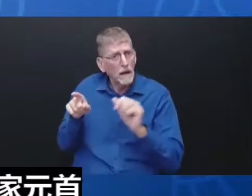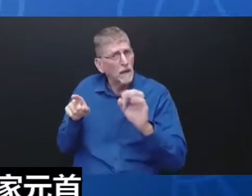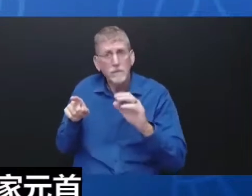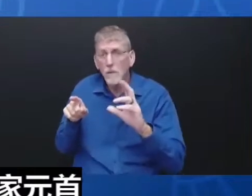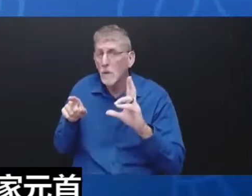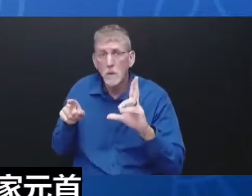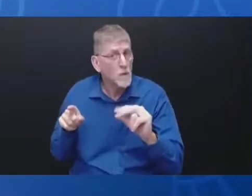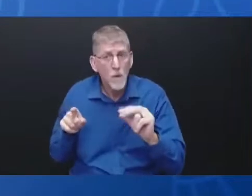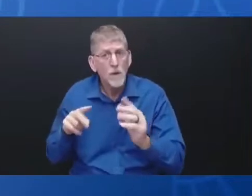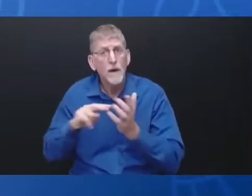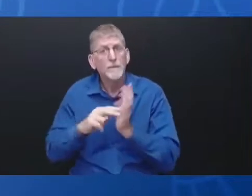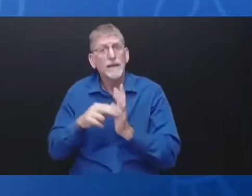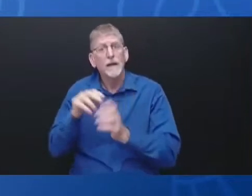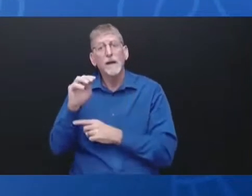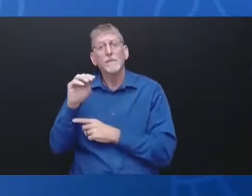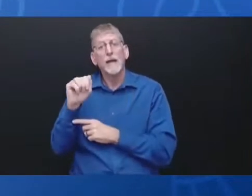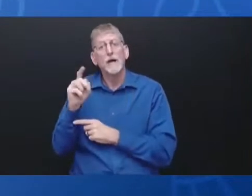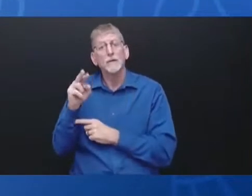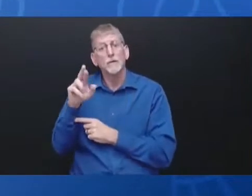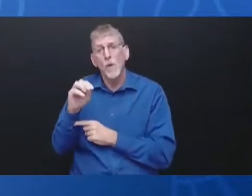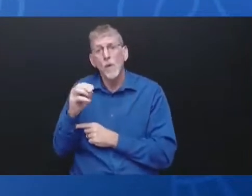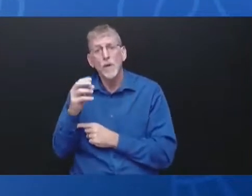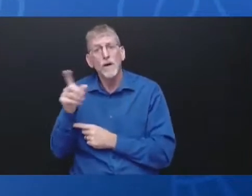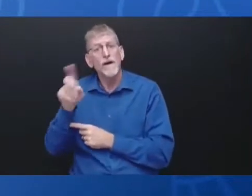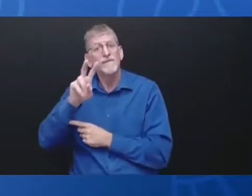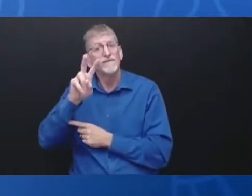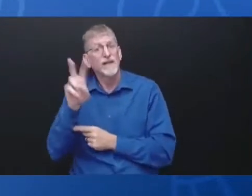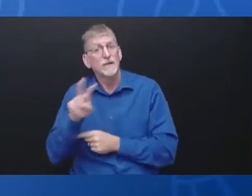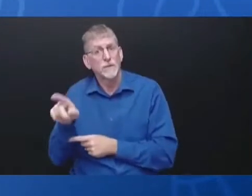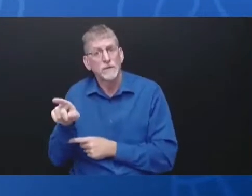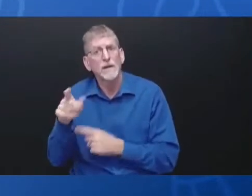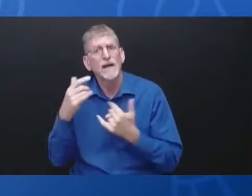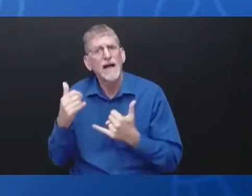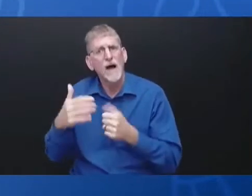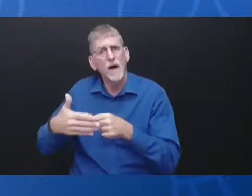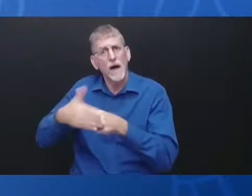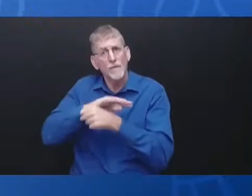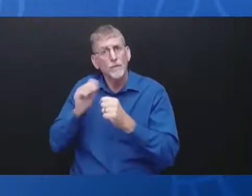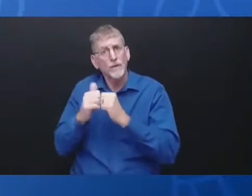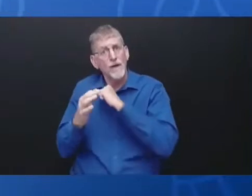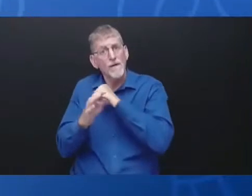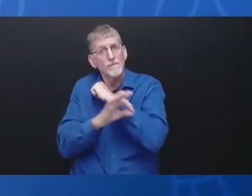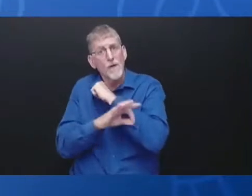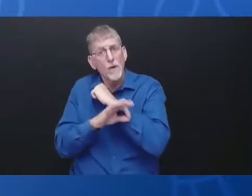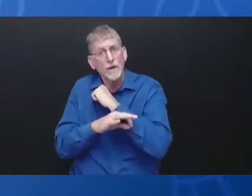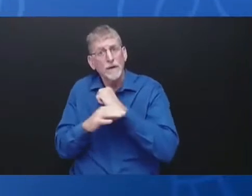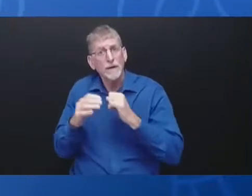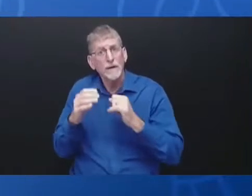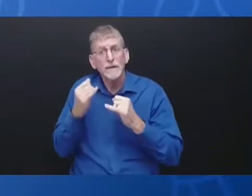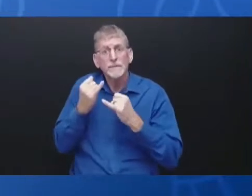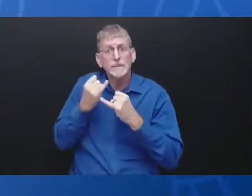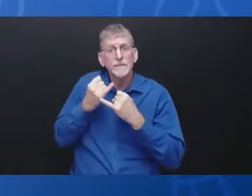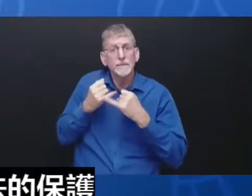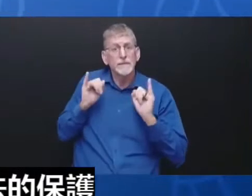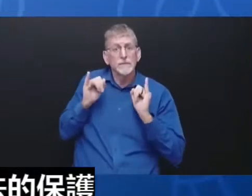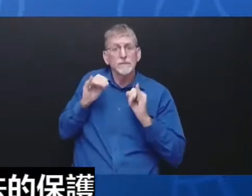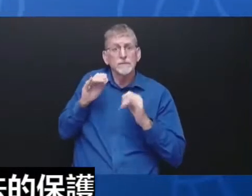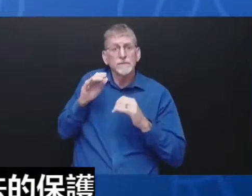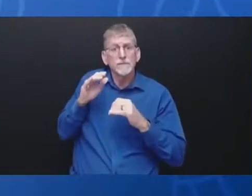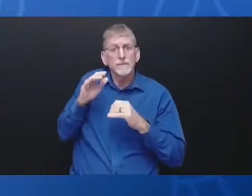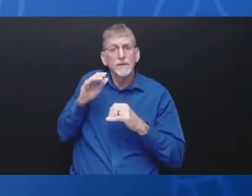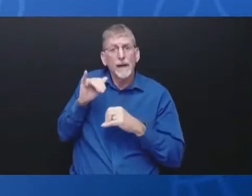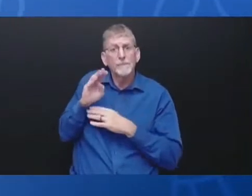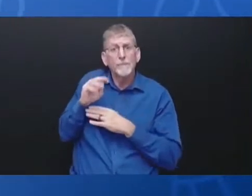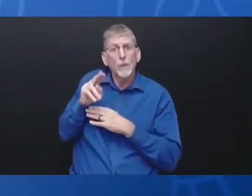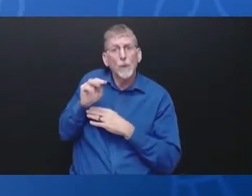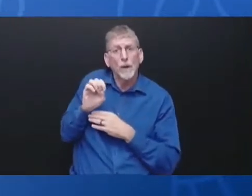by the Foreign Sovereign Immunities Act? You know, just before I came up here, my colleague, Caroline Levitt, had a